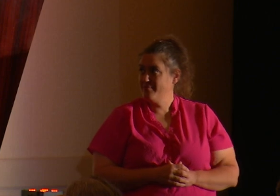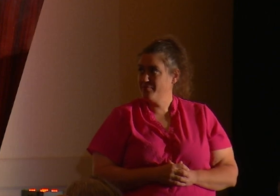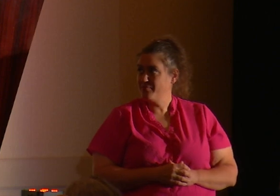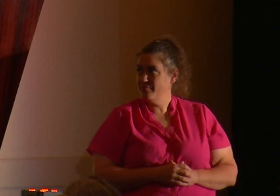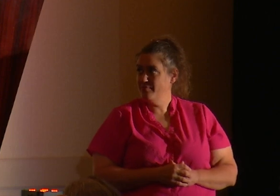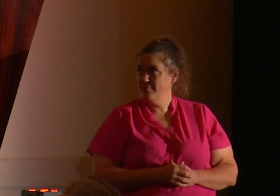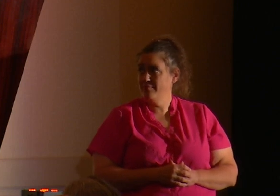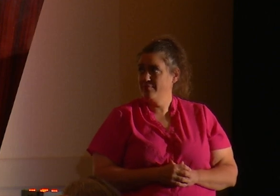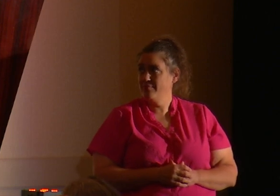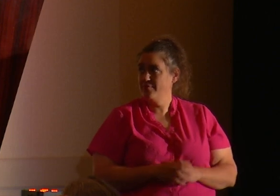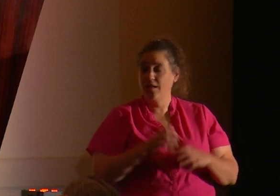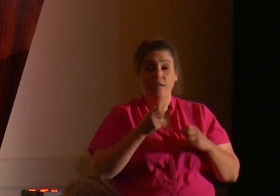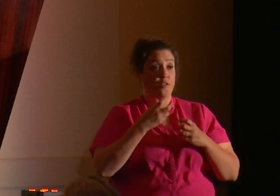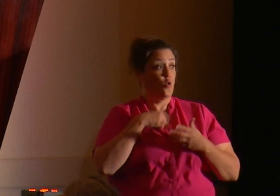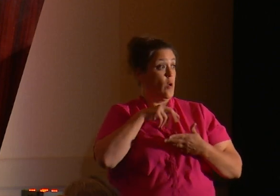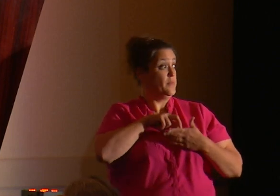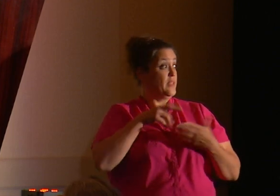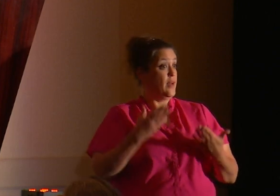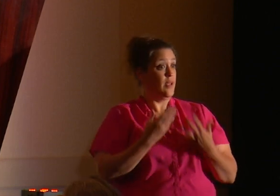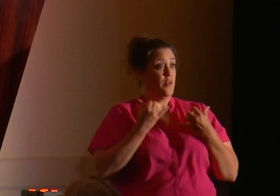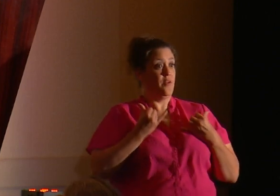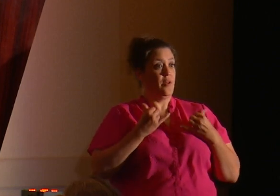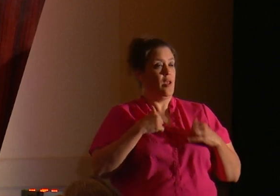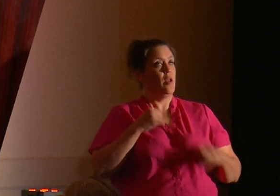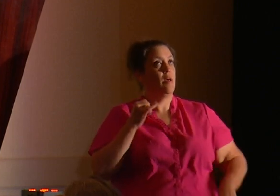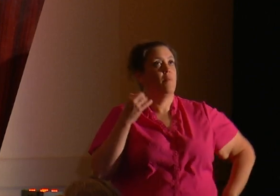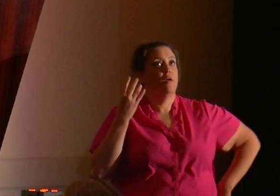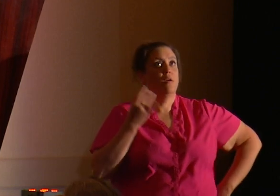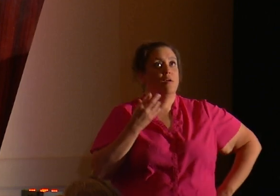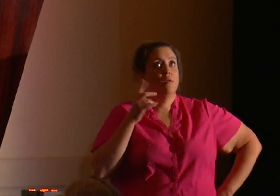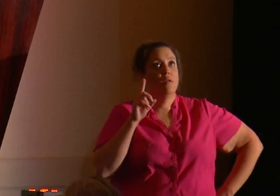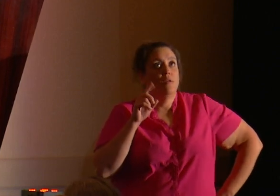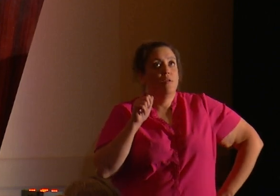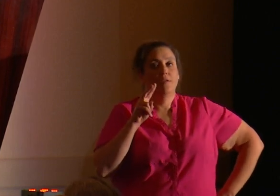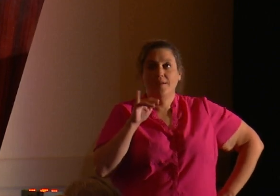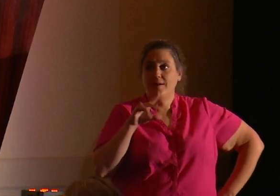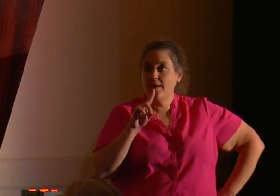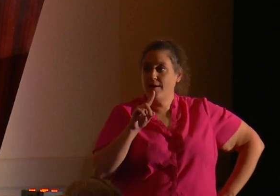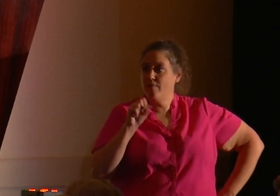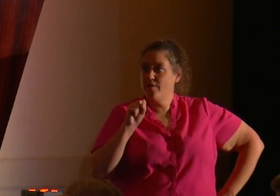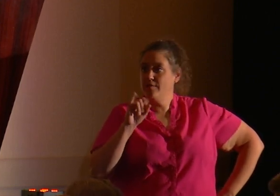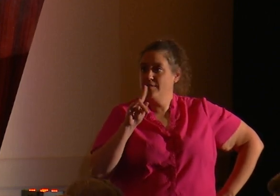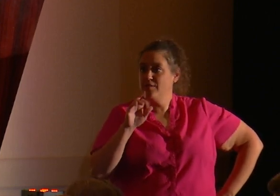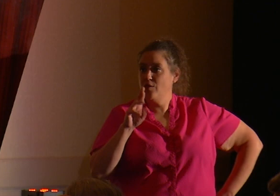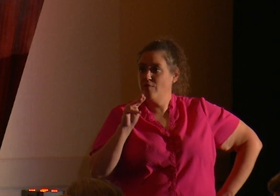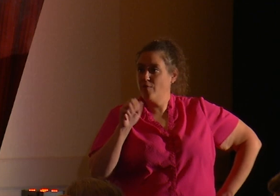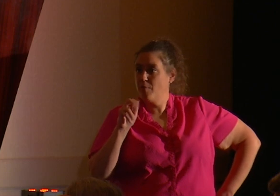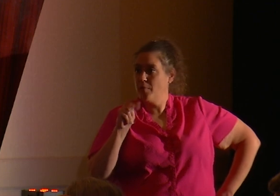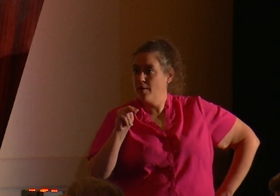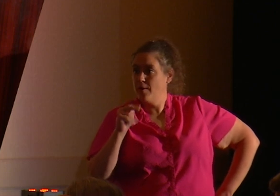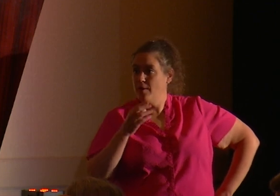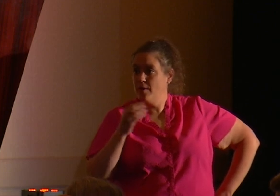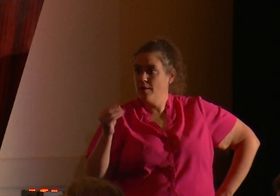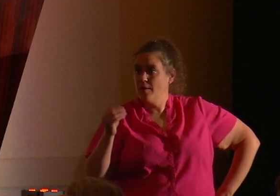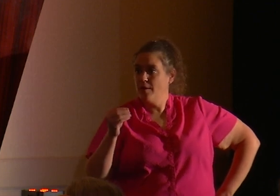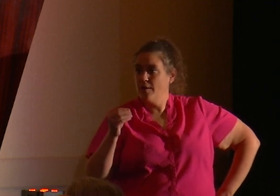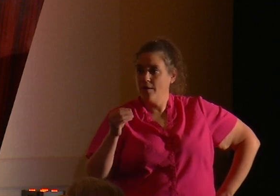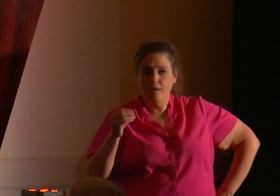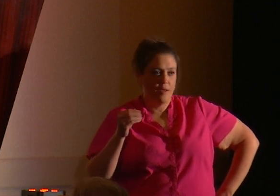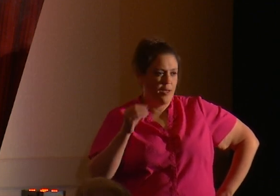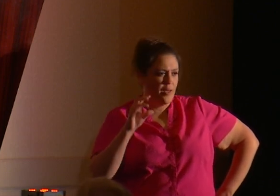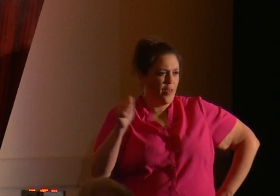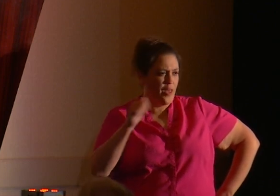So I'm sitting up here today, and I'm just like, you know, David Silverman, and what's the guy's name? Ken